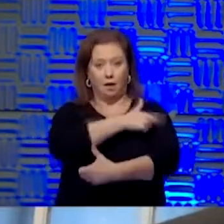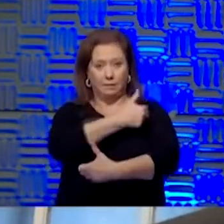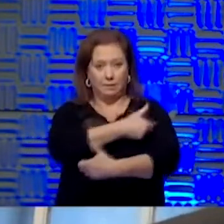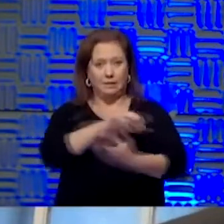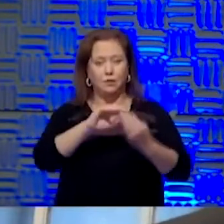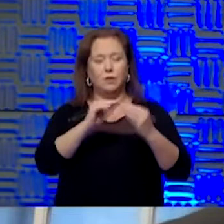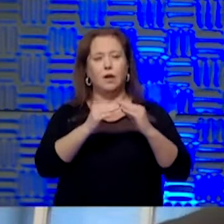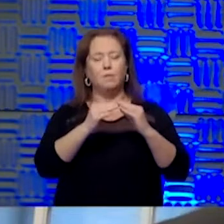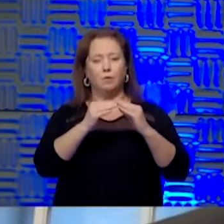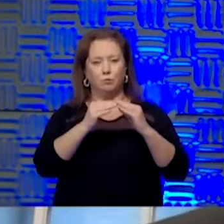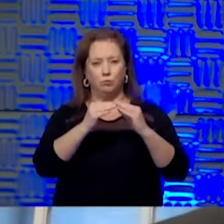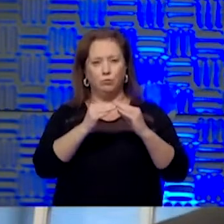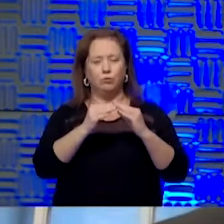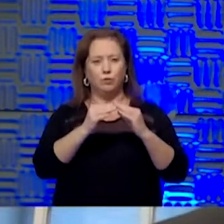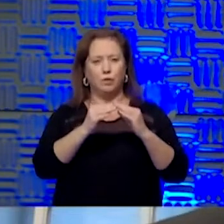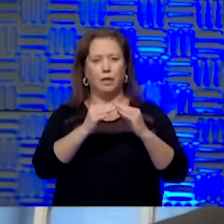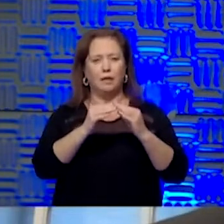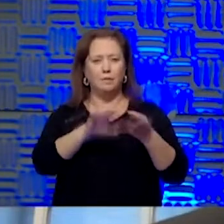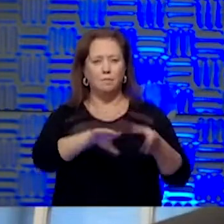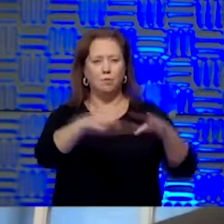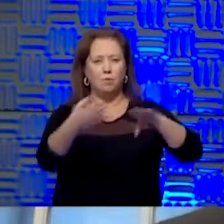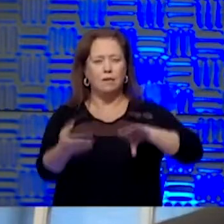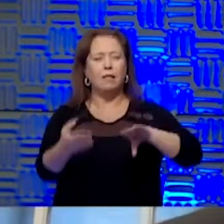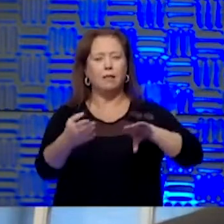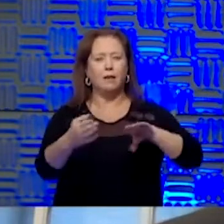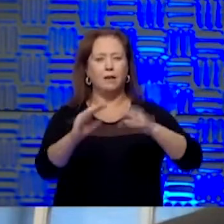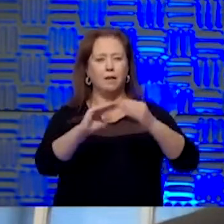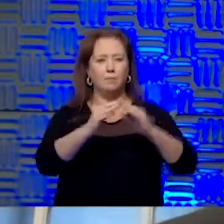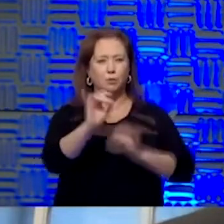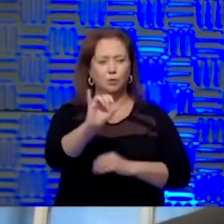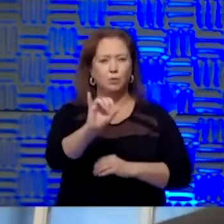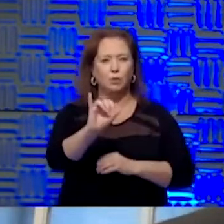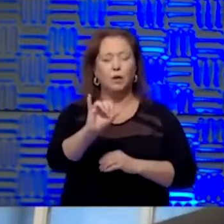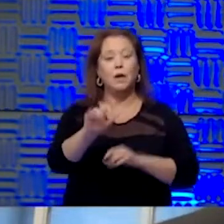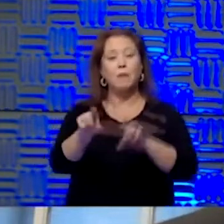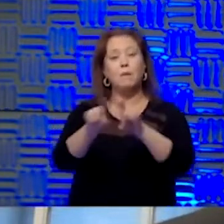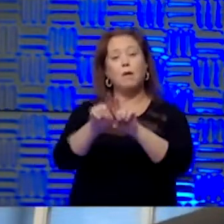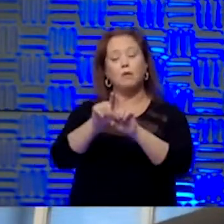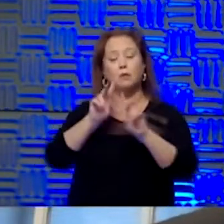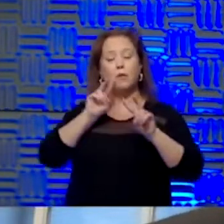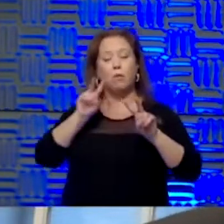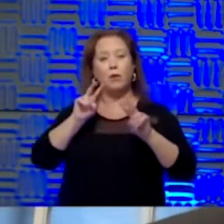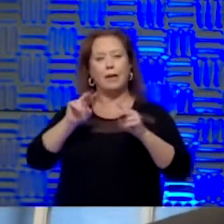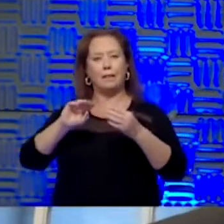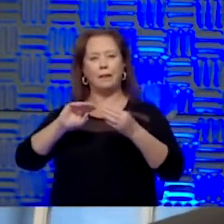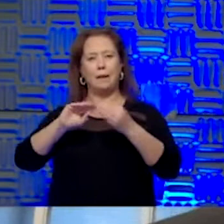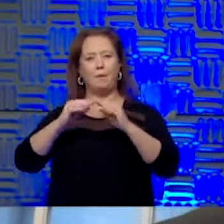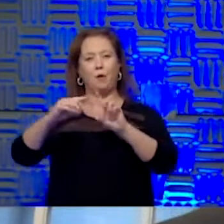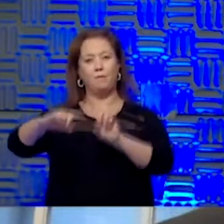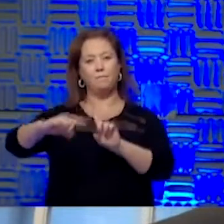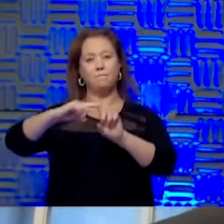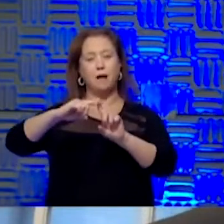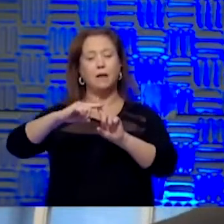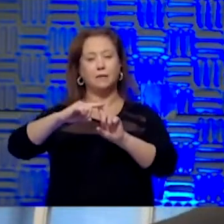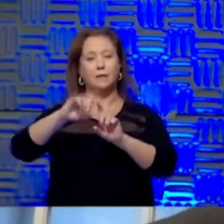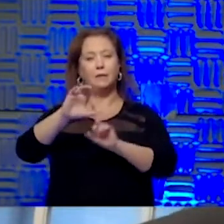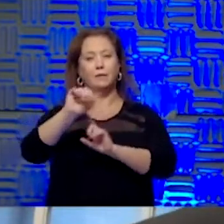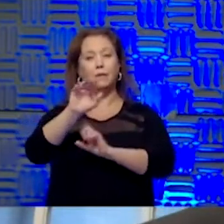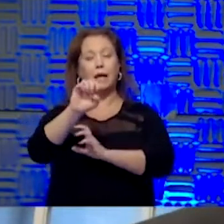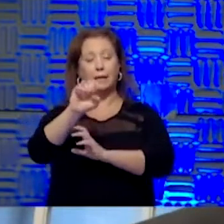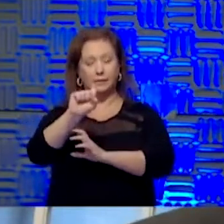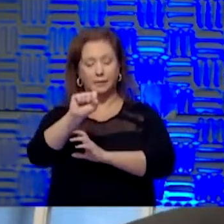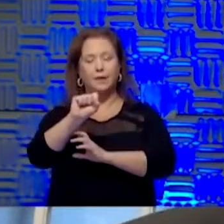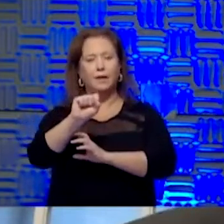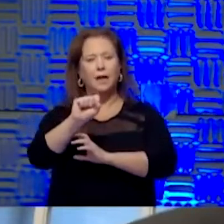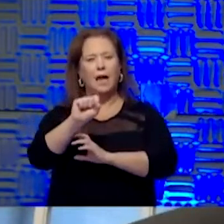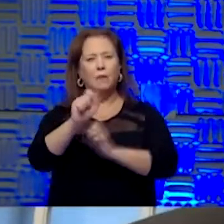rates and obviously the mortality rate, but also the number of positive cases. And as we've obviously expanded